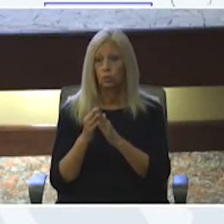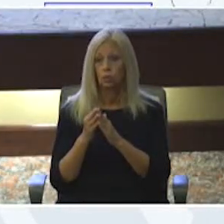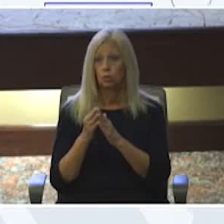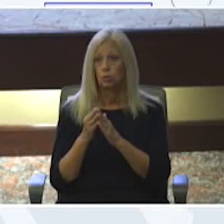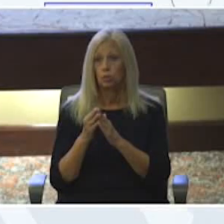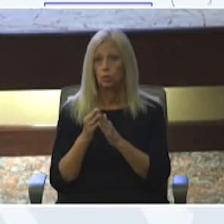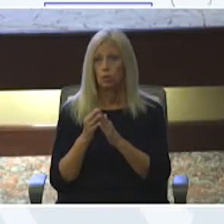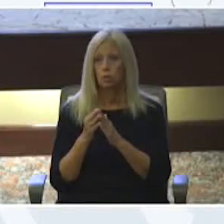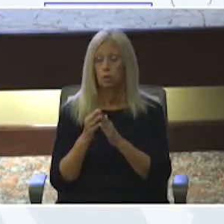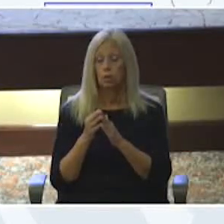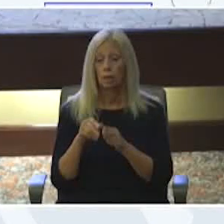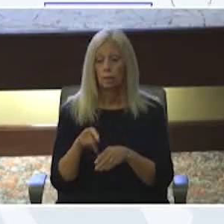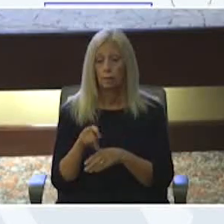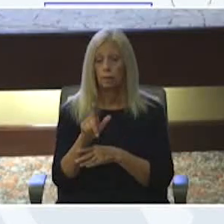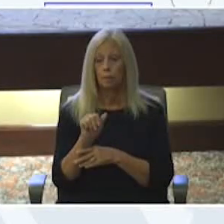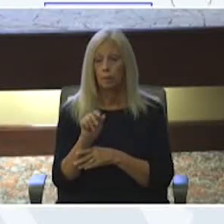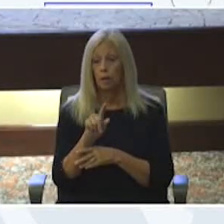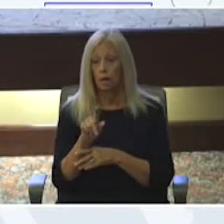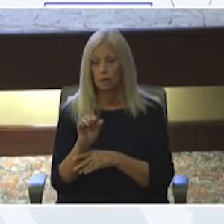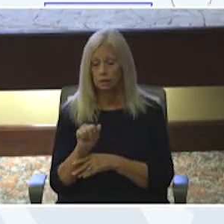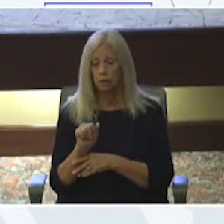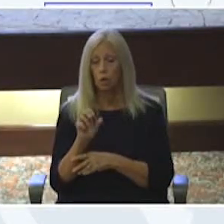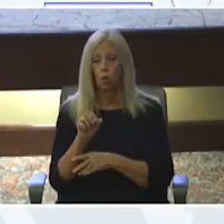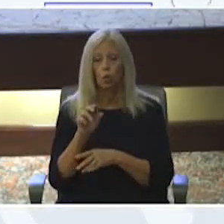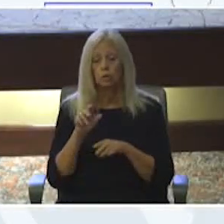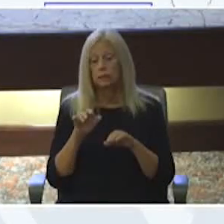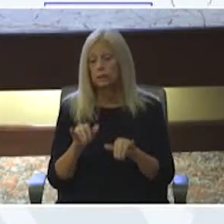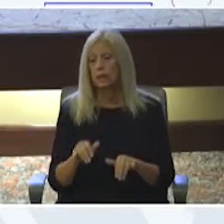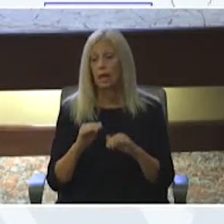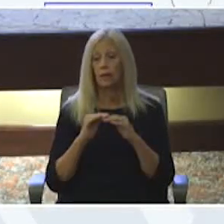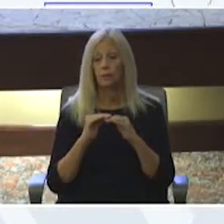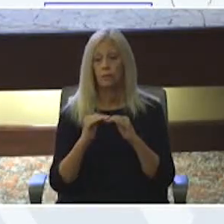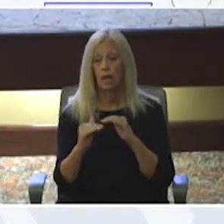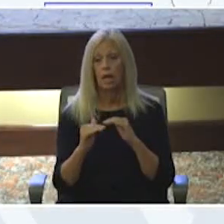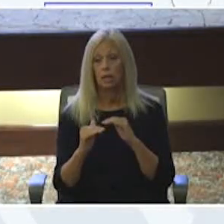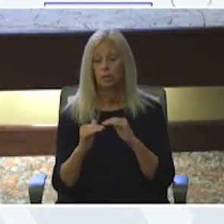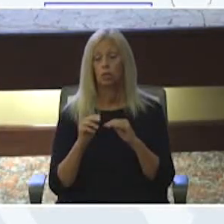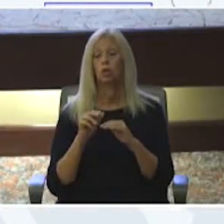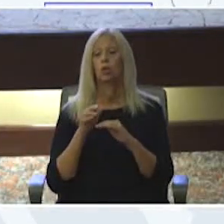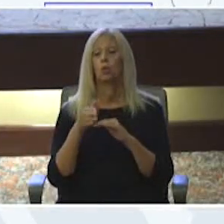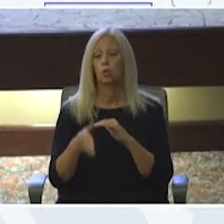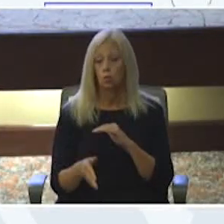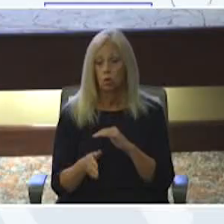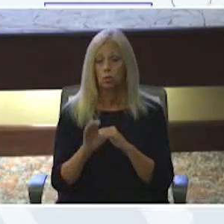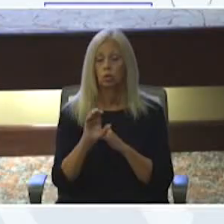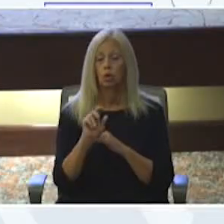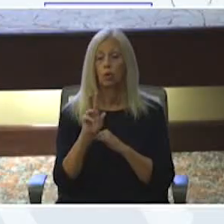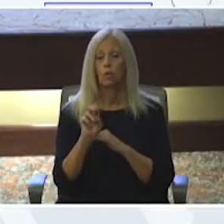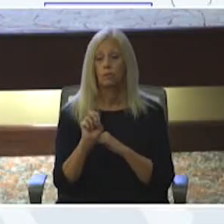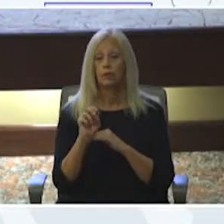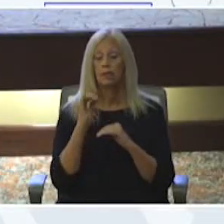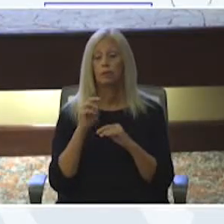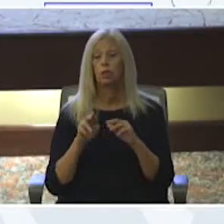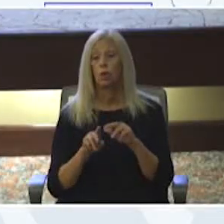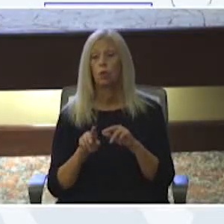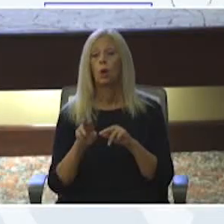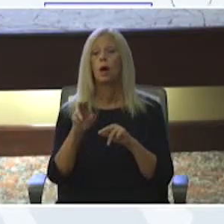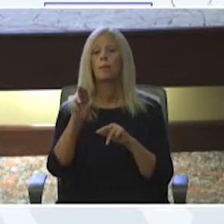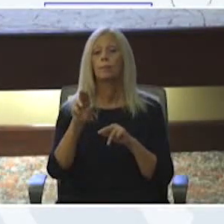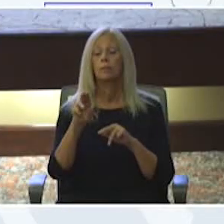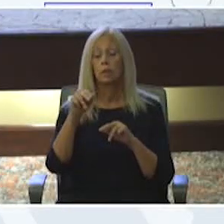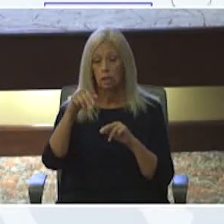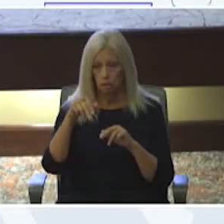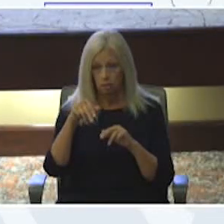fixture, Sandtown Plaza, or you can stay flat and go across the cove. Okay. If you go up, you can come back down in